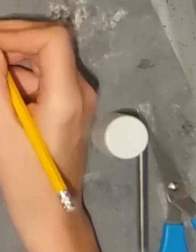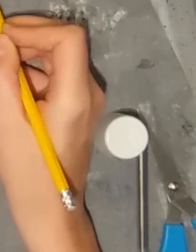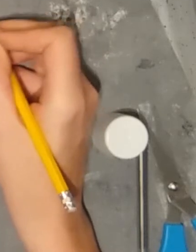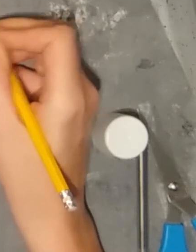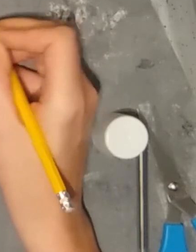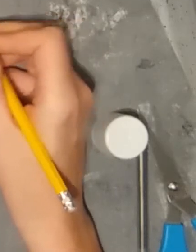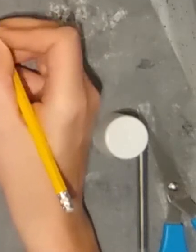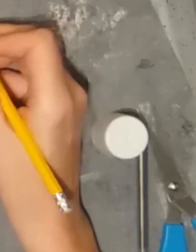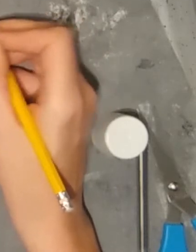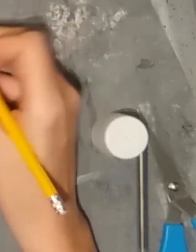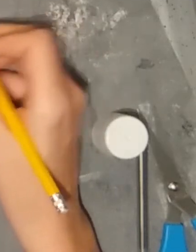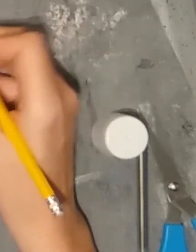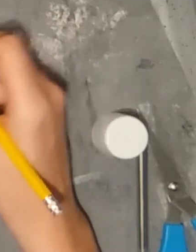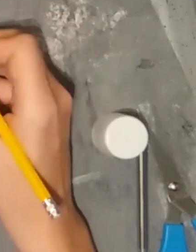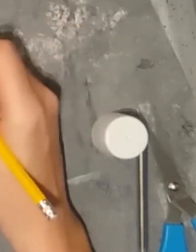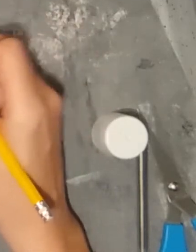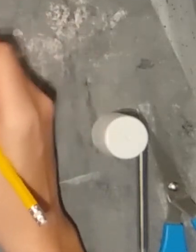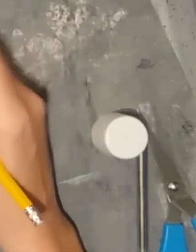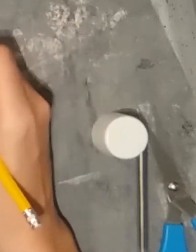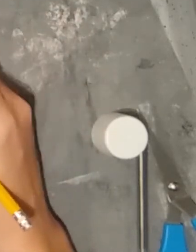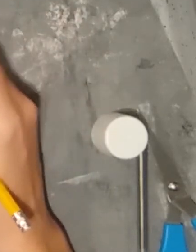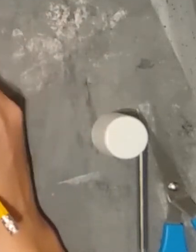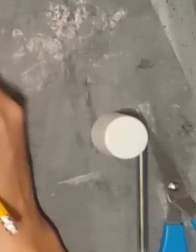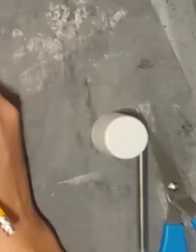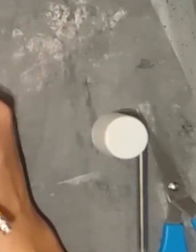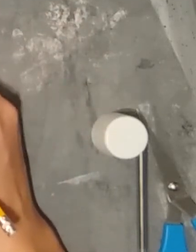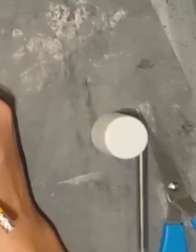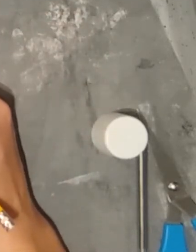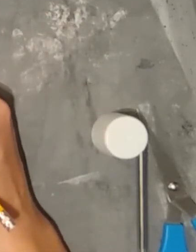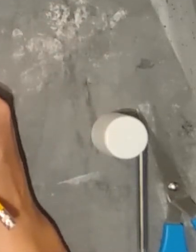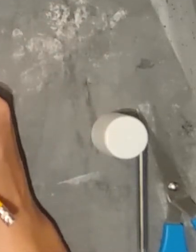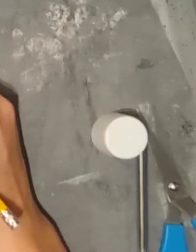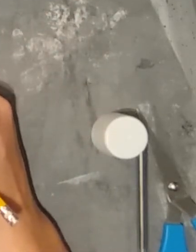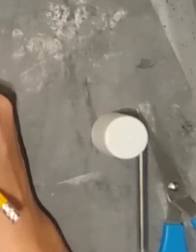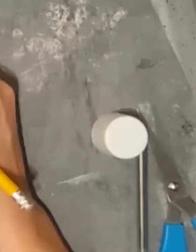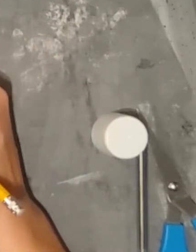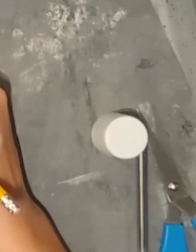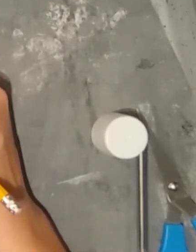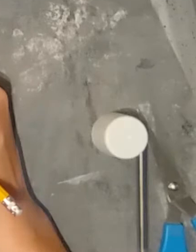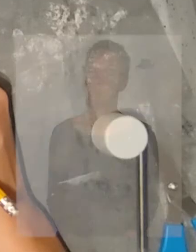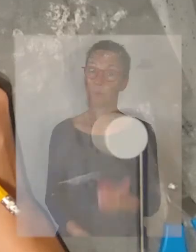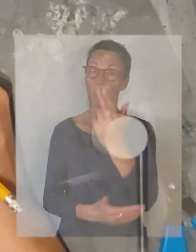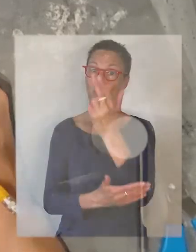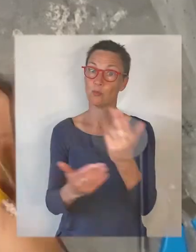I'm drawing the whale's mouth by following the line of the whale's chin.